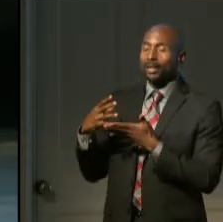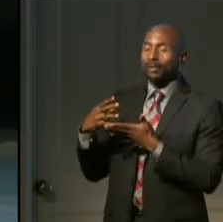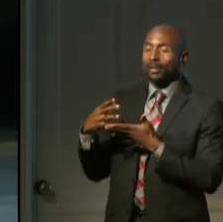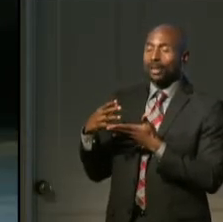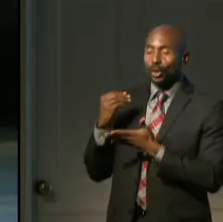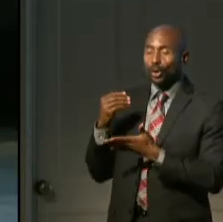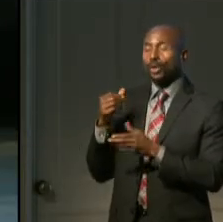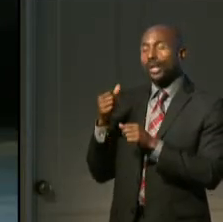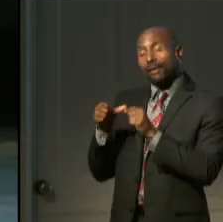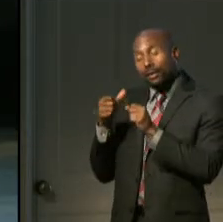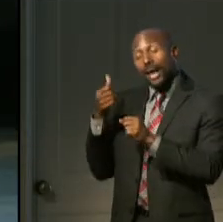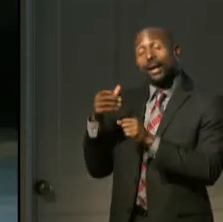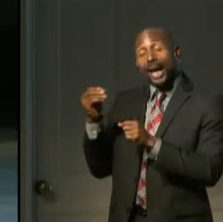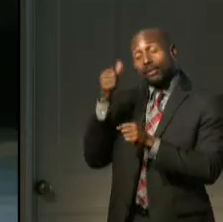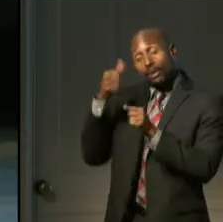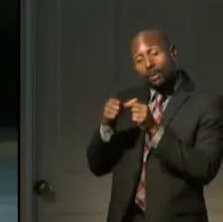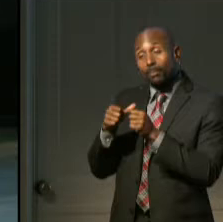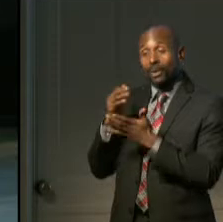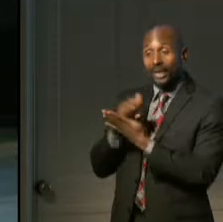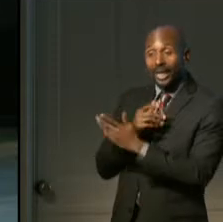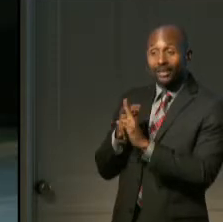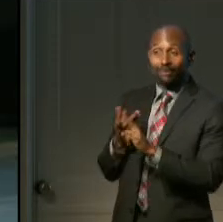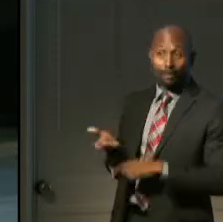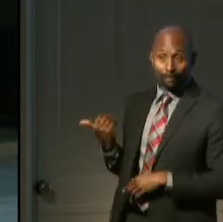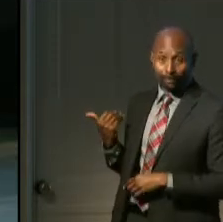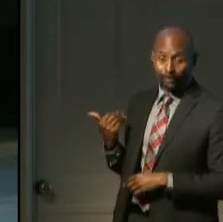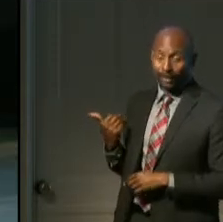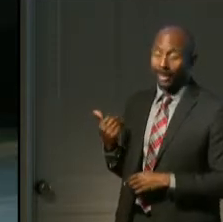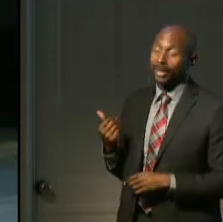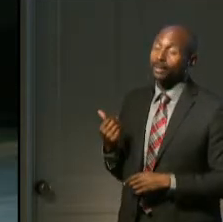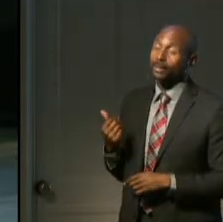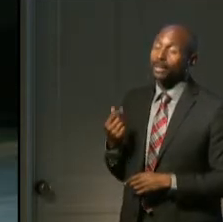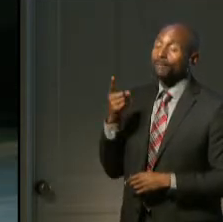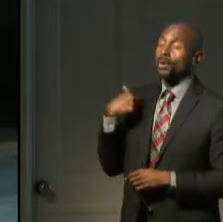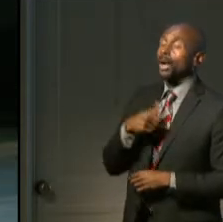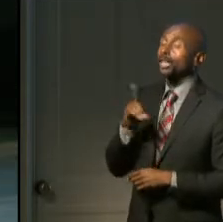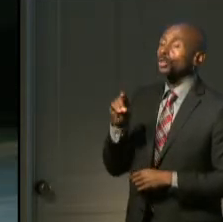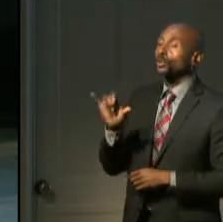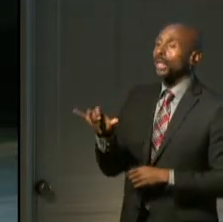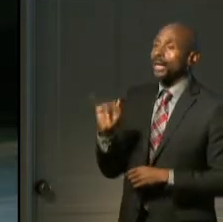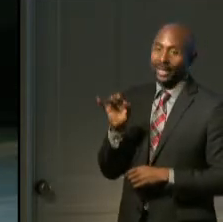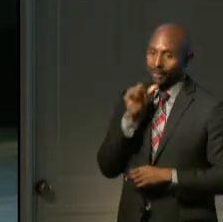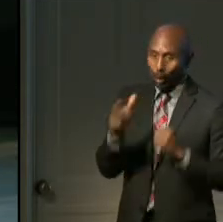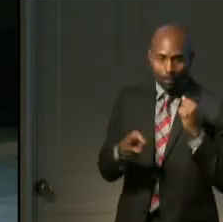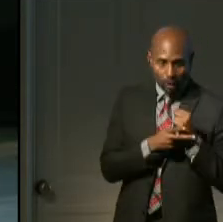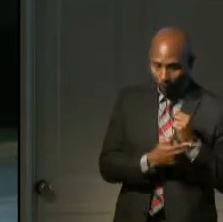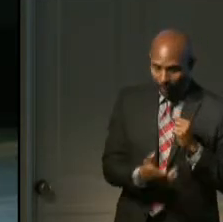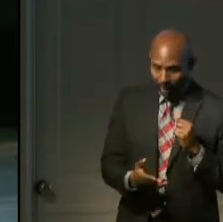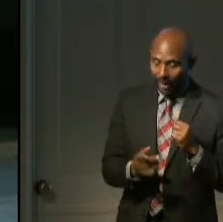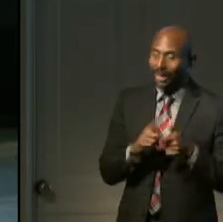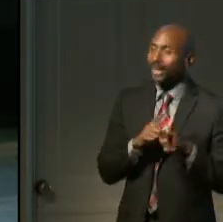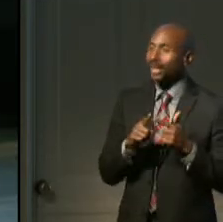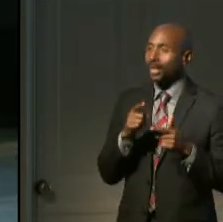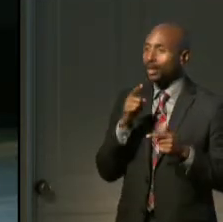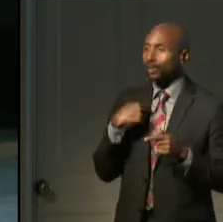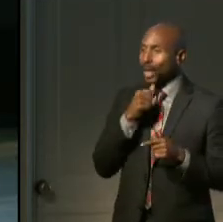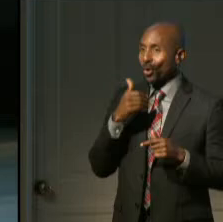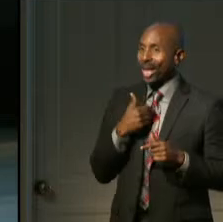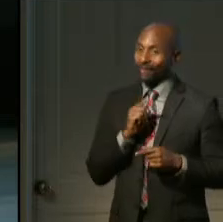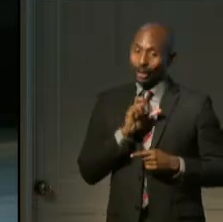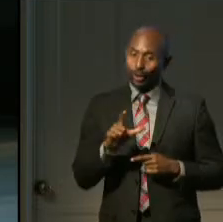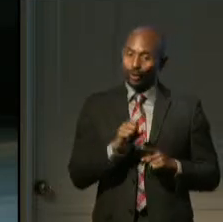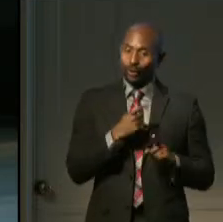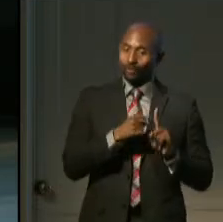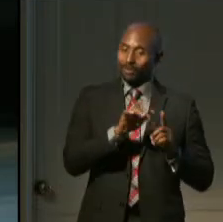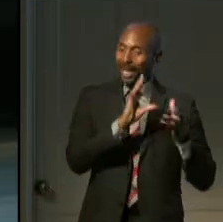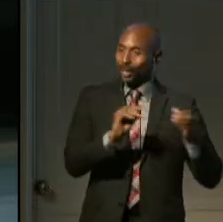past? And in order to do that, if we don't preserve things, then we don't have the tools of that story to